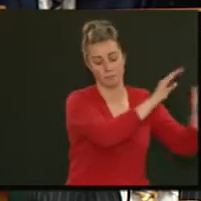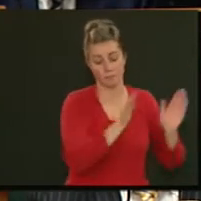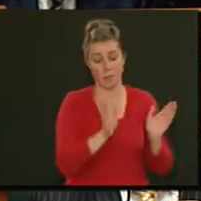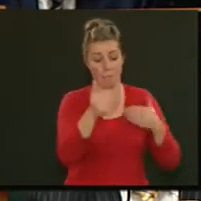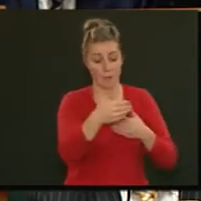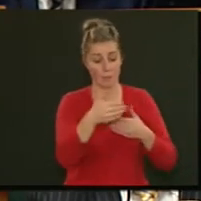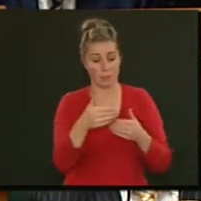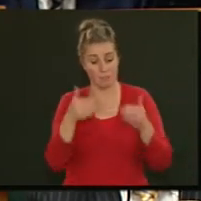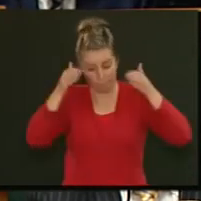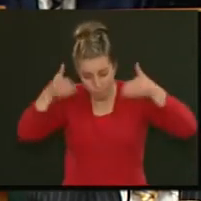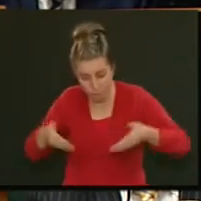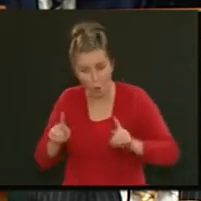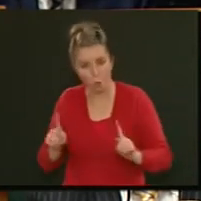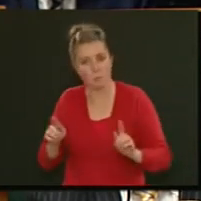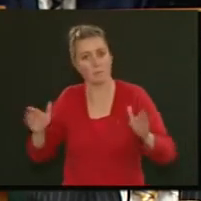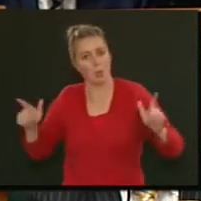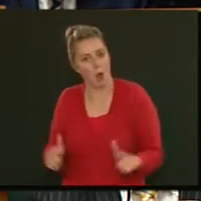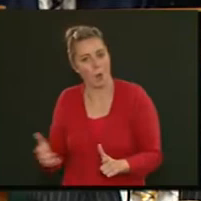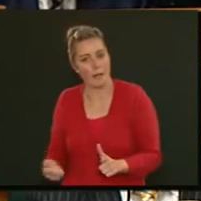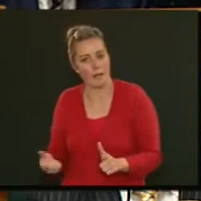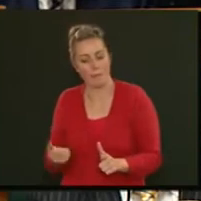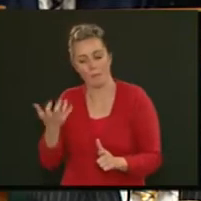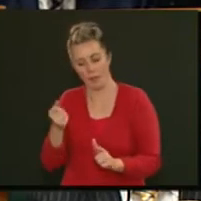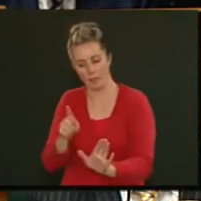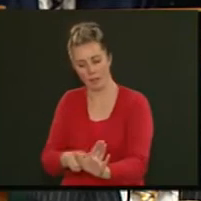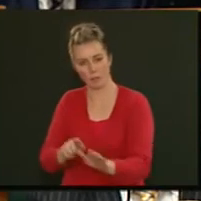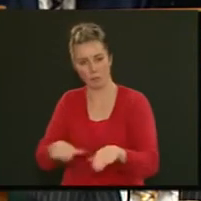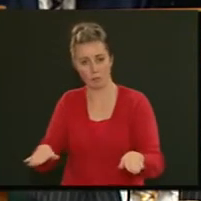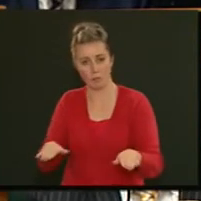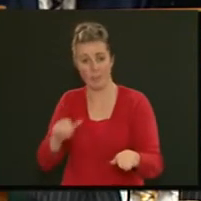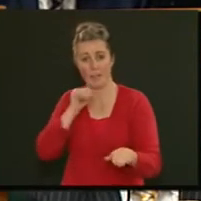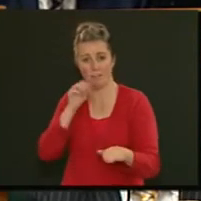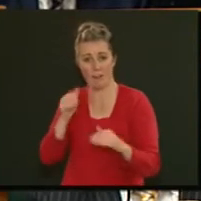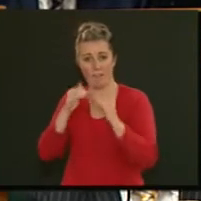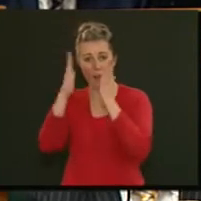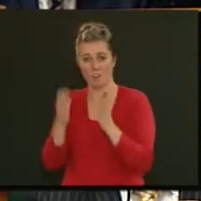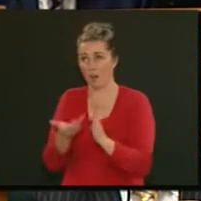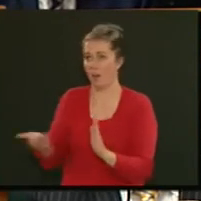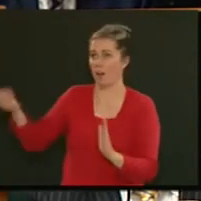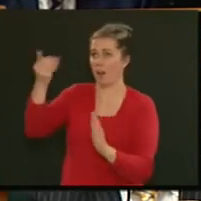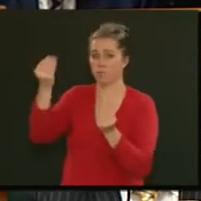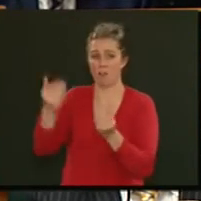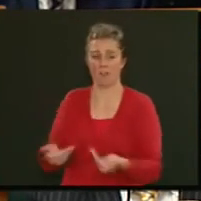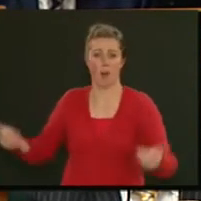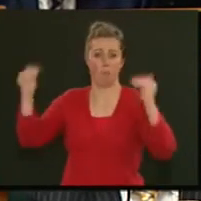assisting low-income families with young children and those experiencing high housing costs.